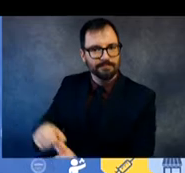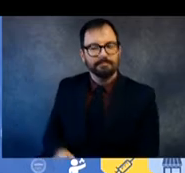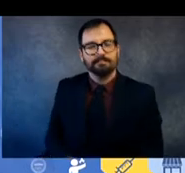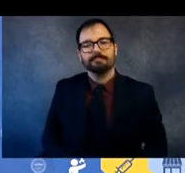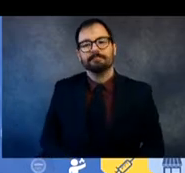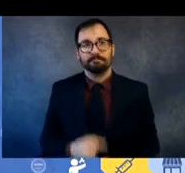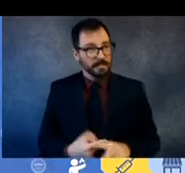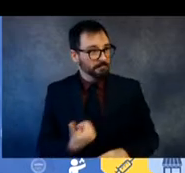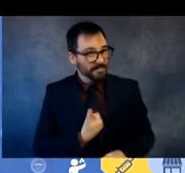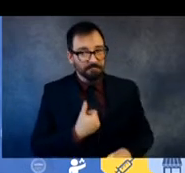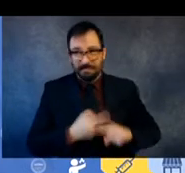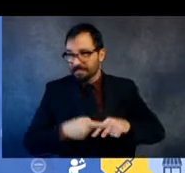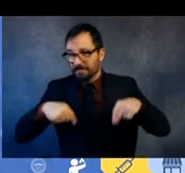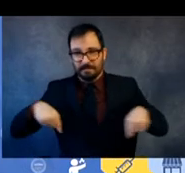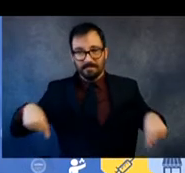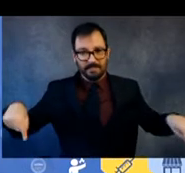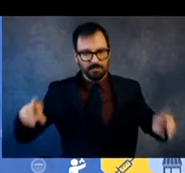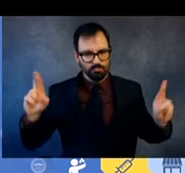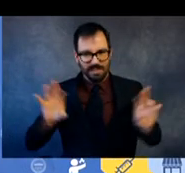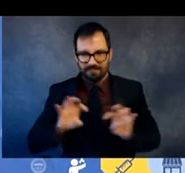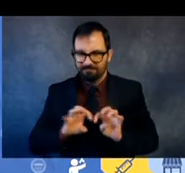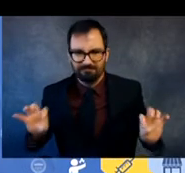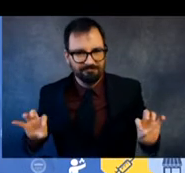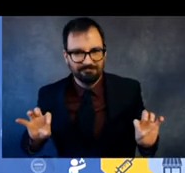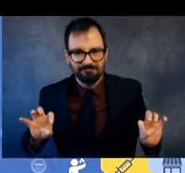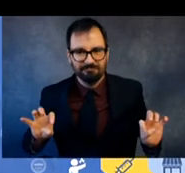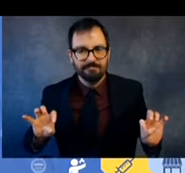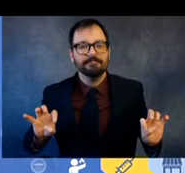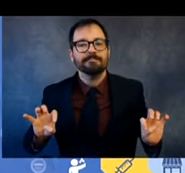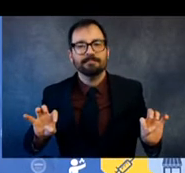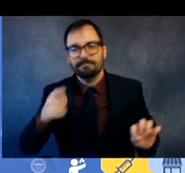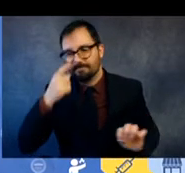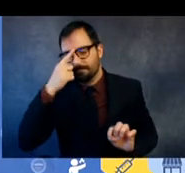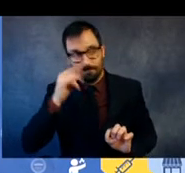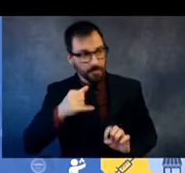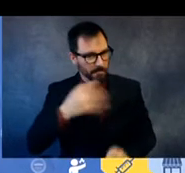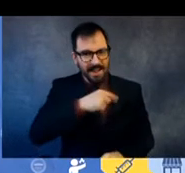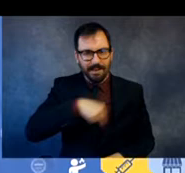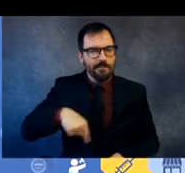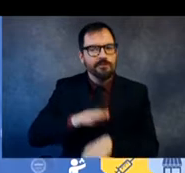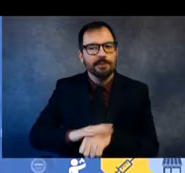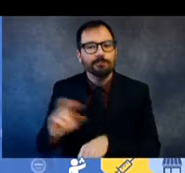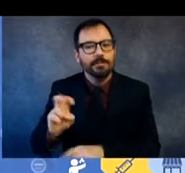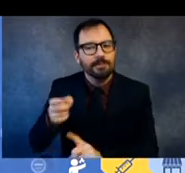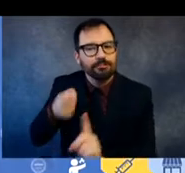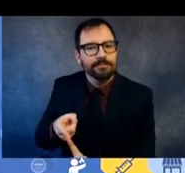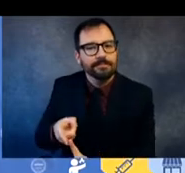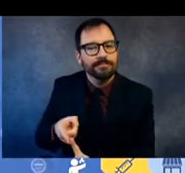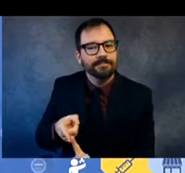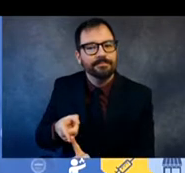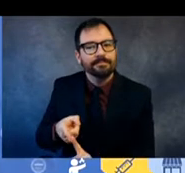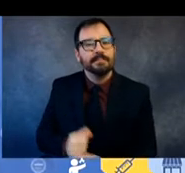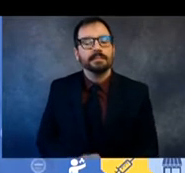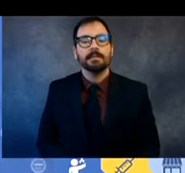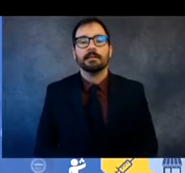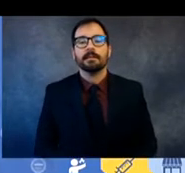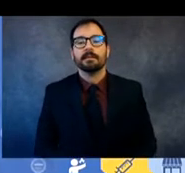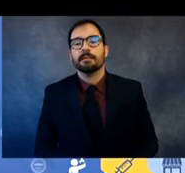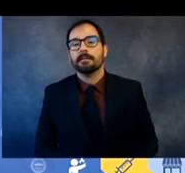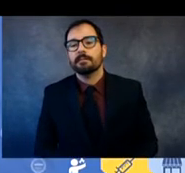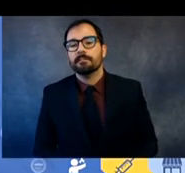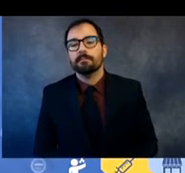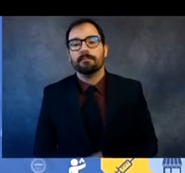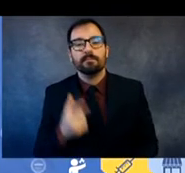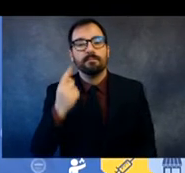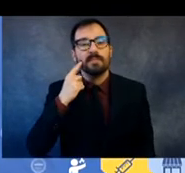Auchincloss are all on transportation. So so I think other than Texas and